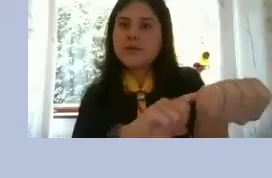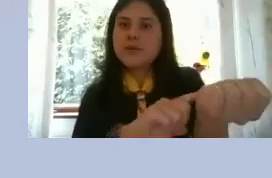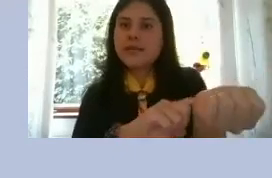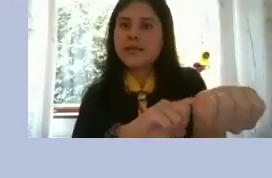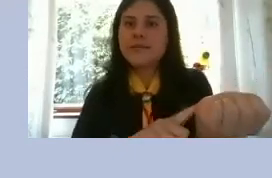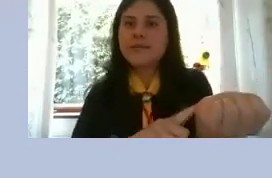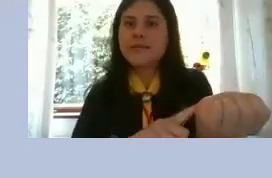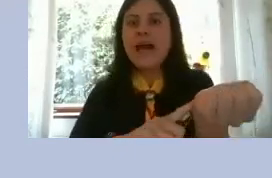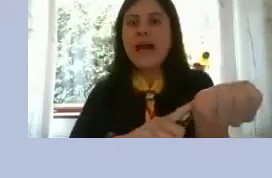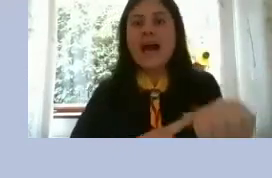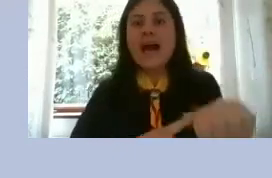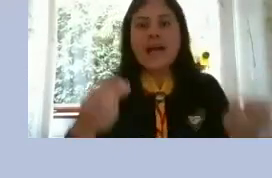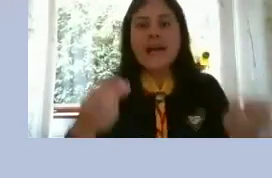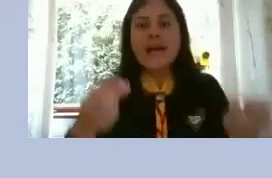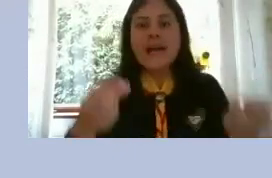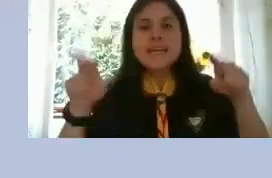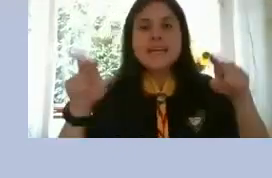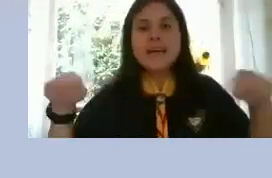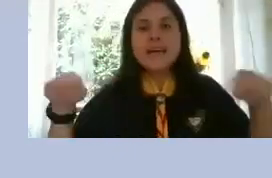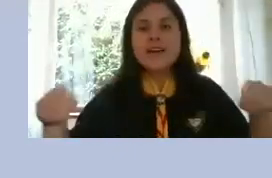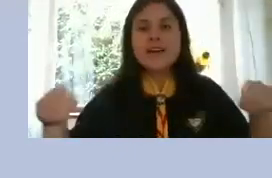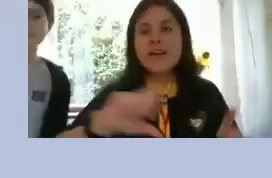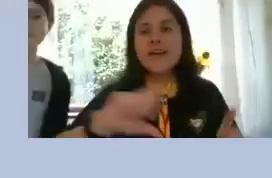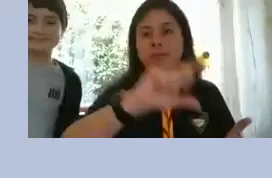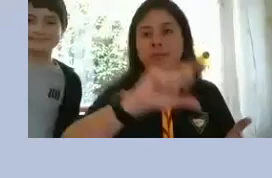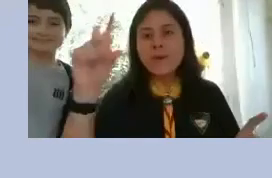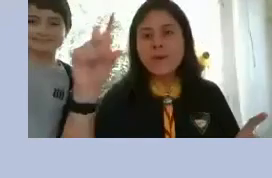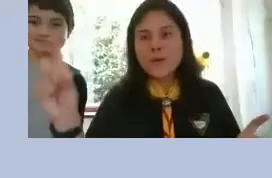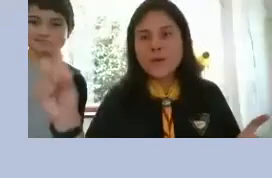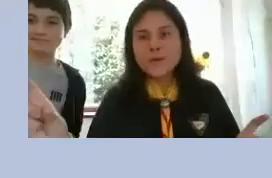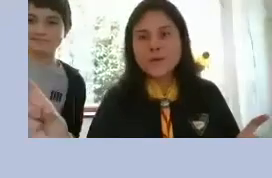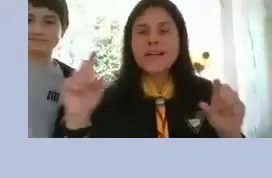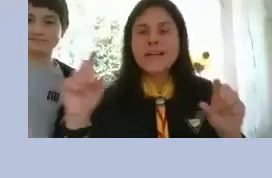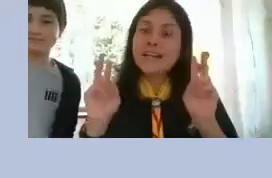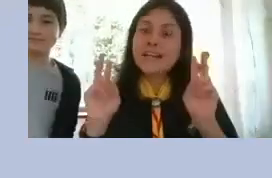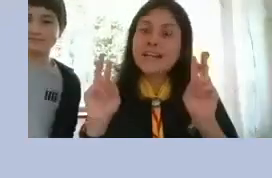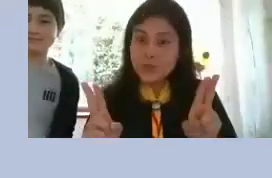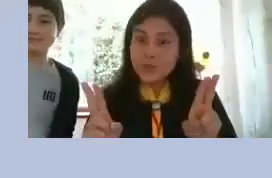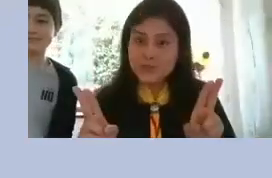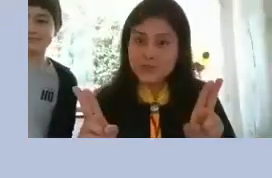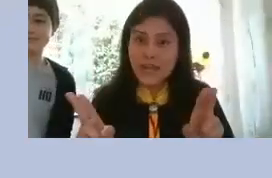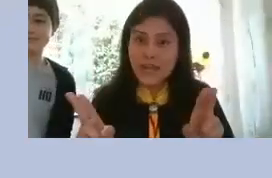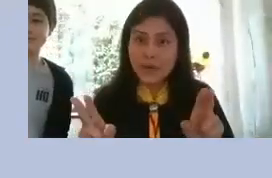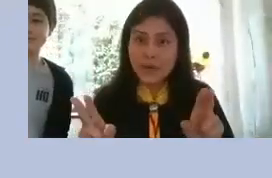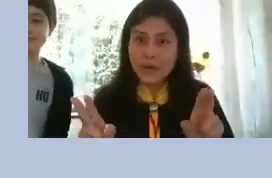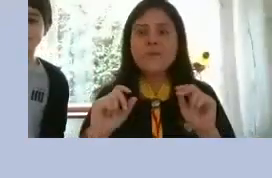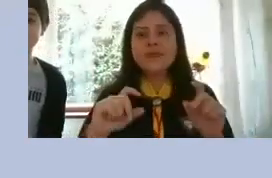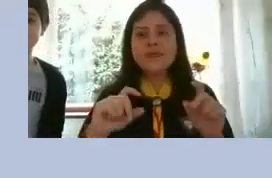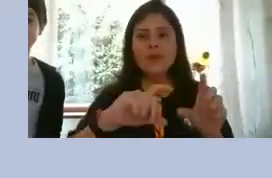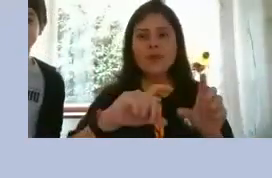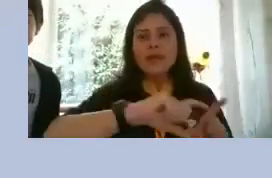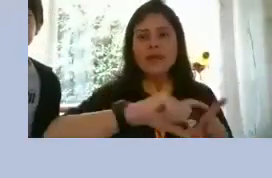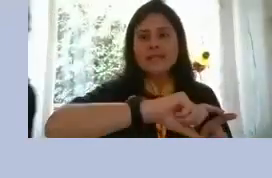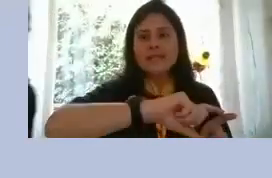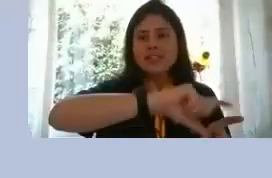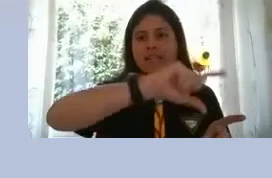like this. I can sing a rainbow. There are two signs for rainbow.